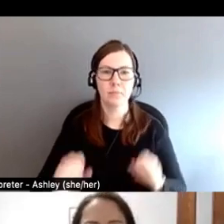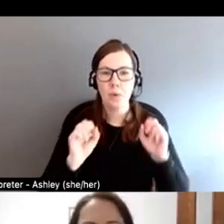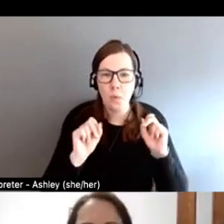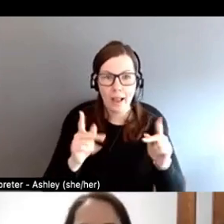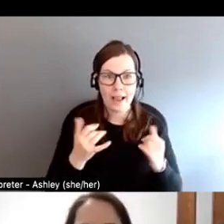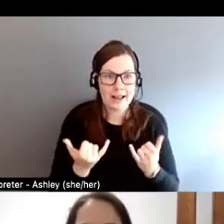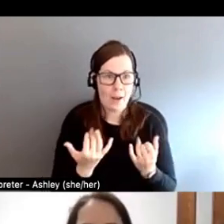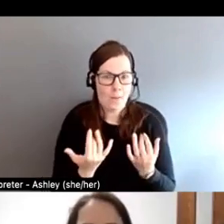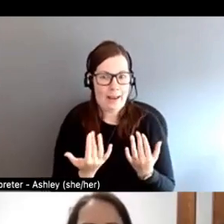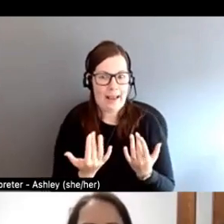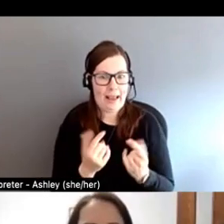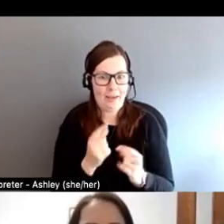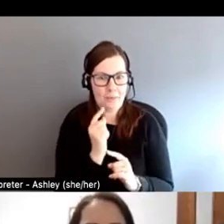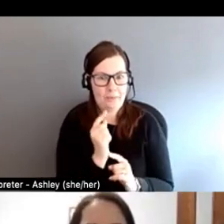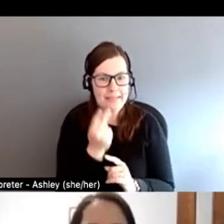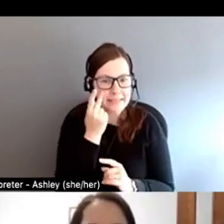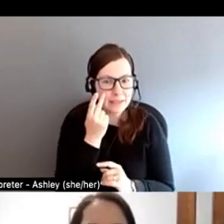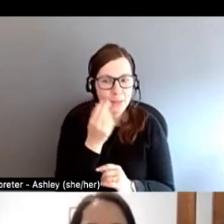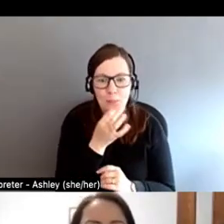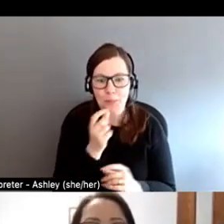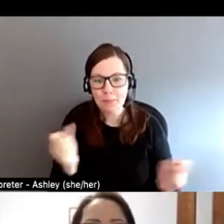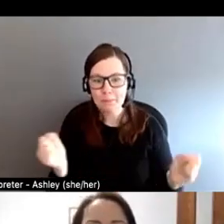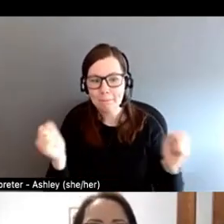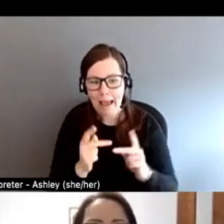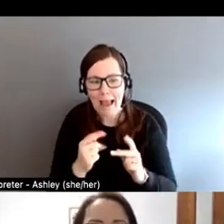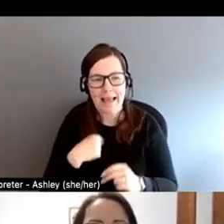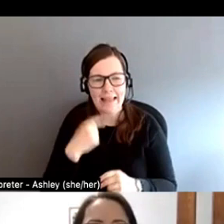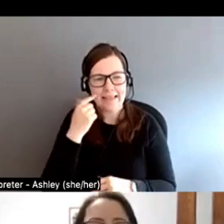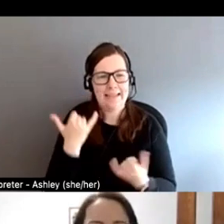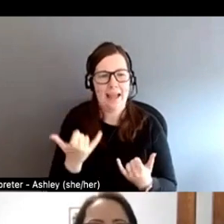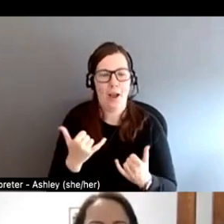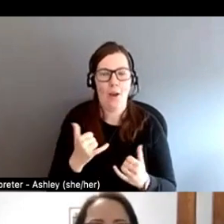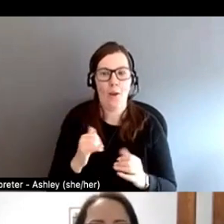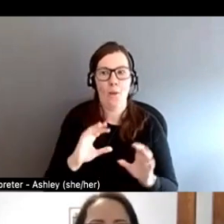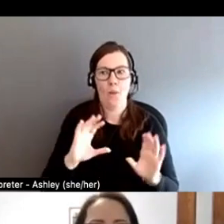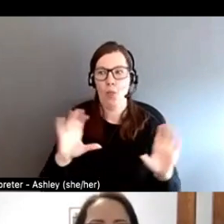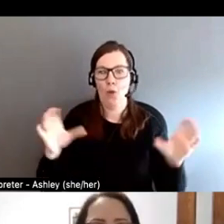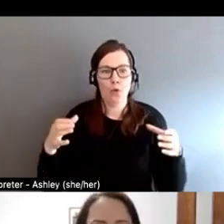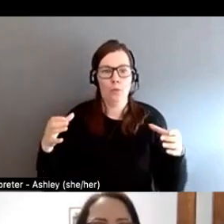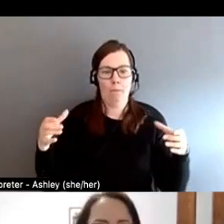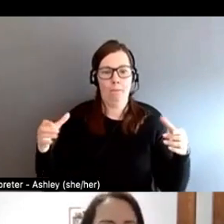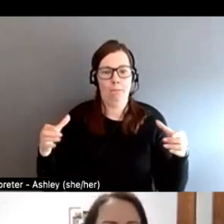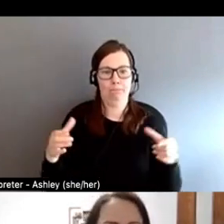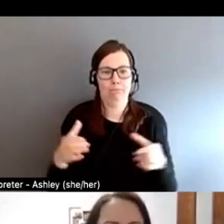people. So lots of people had to pip off and do other things.